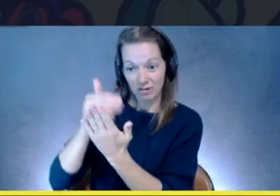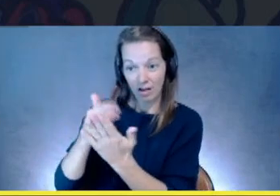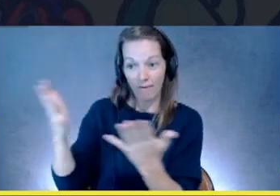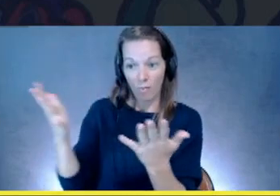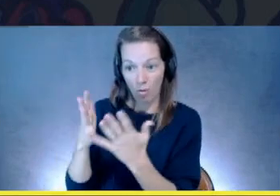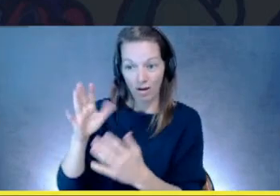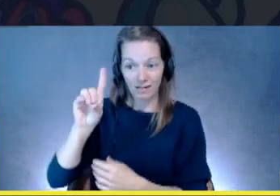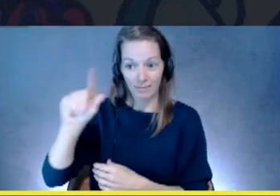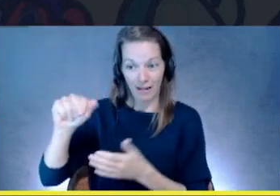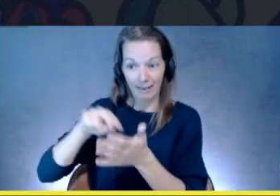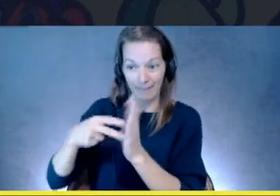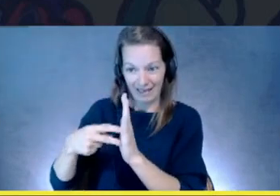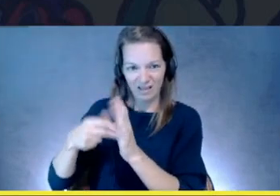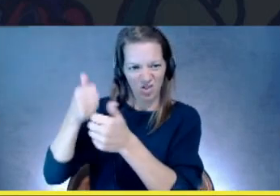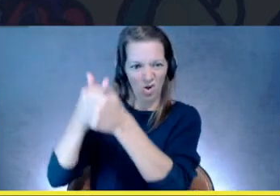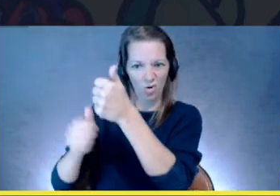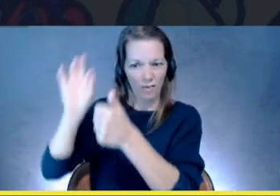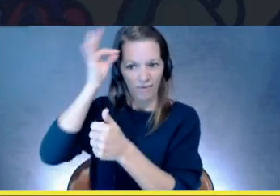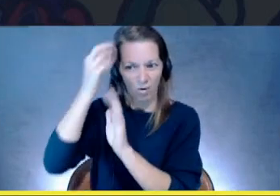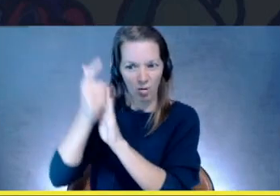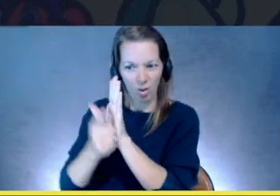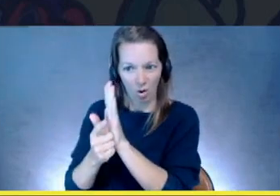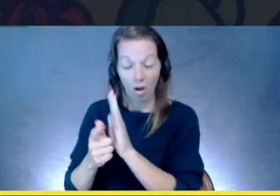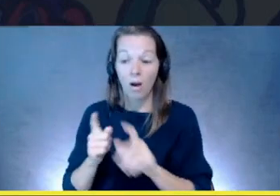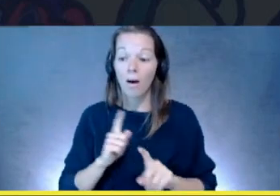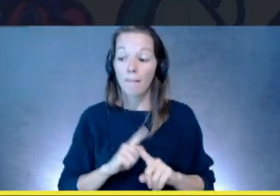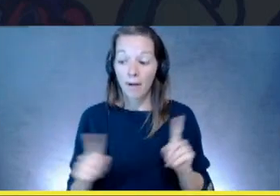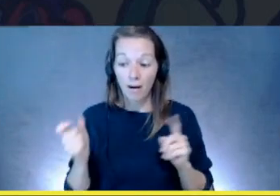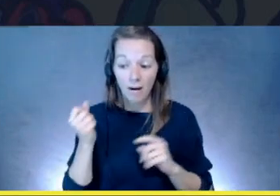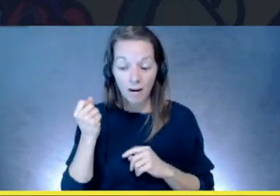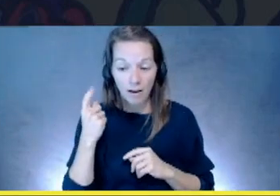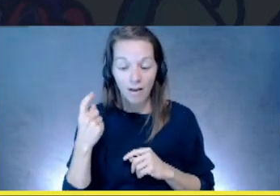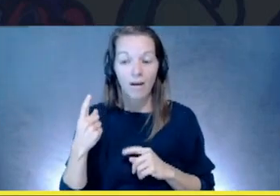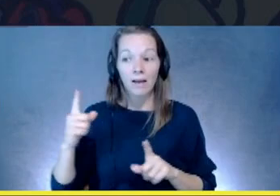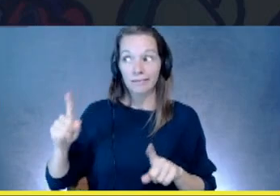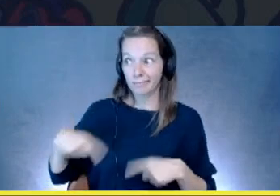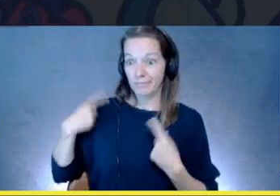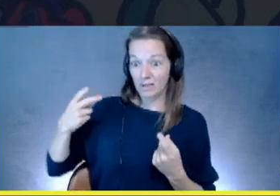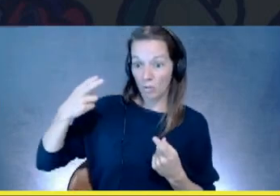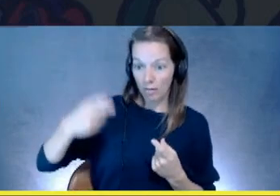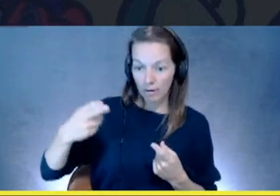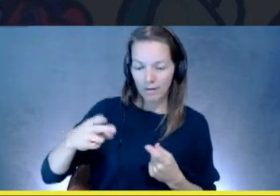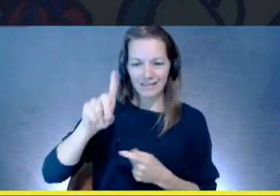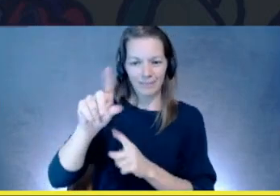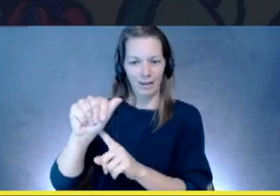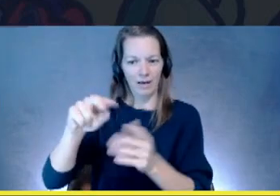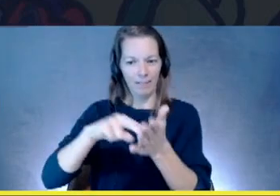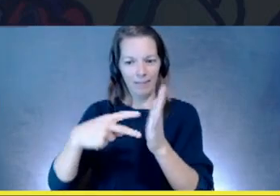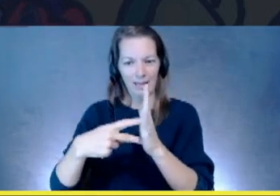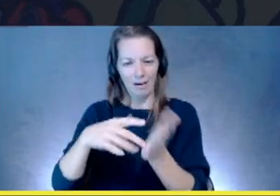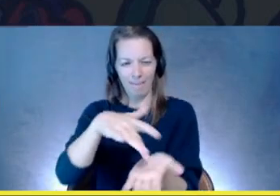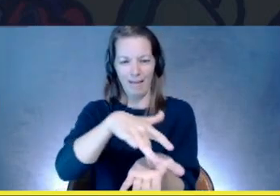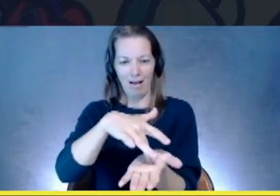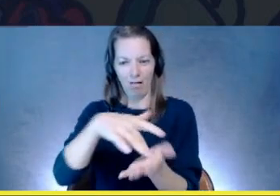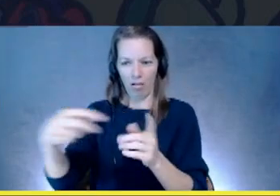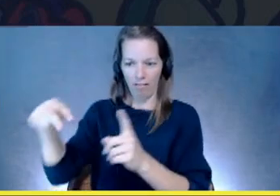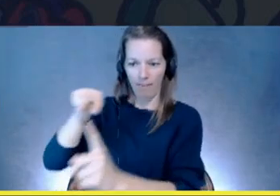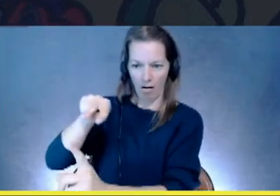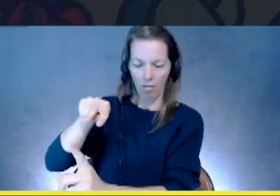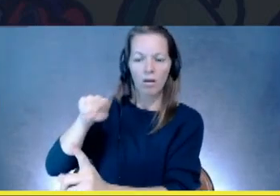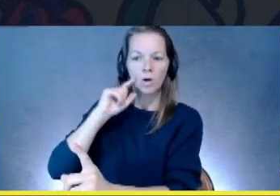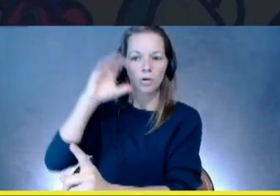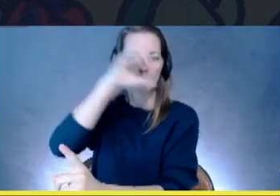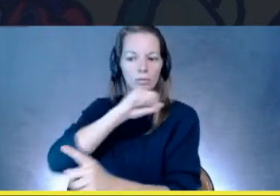law. But broadly, historically, disability has been defined using the medical model, which assumes that